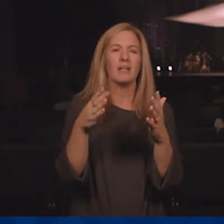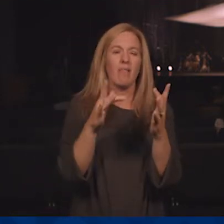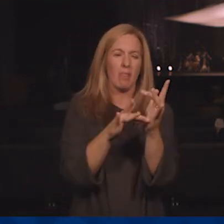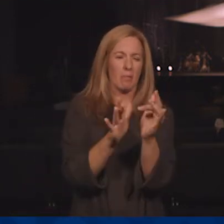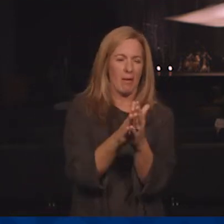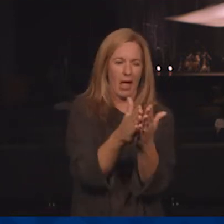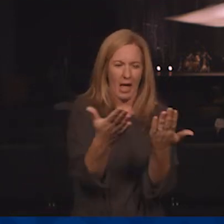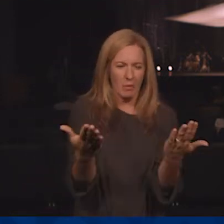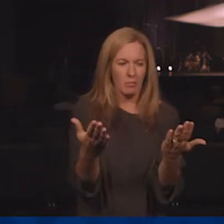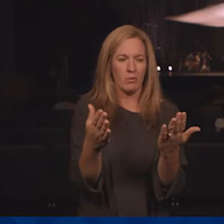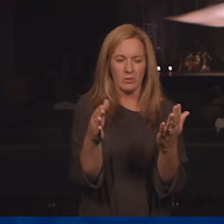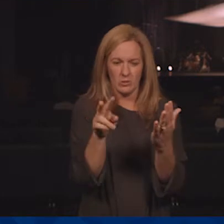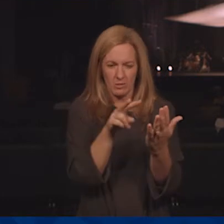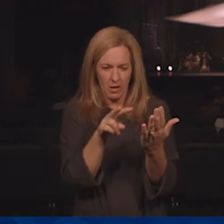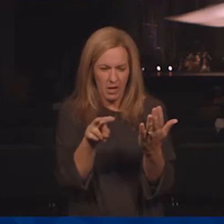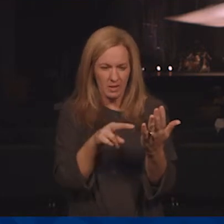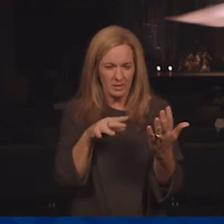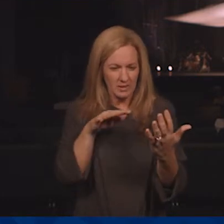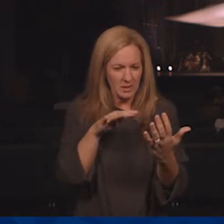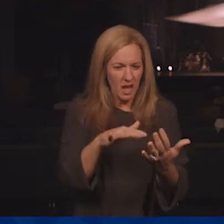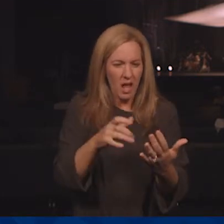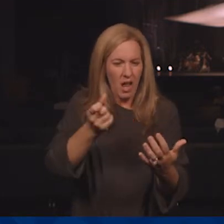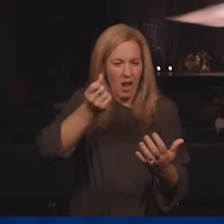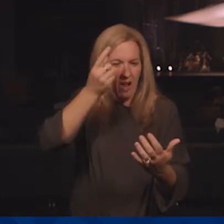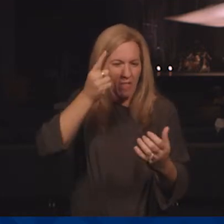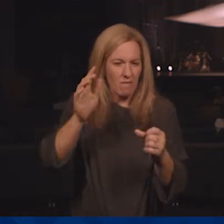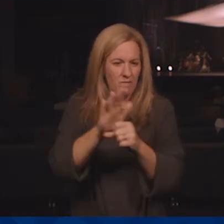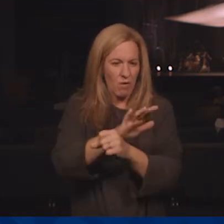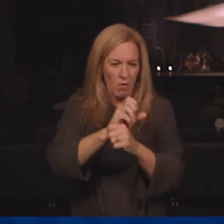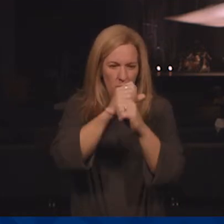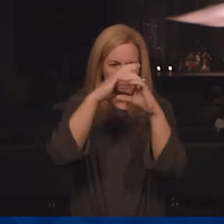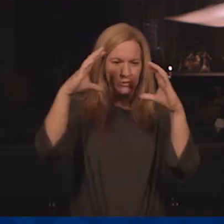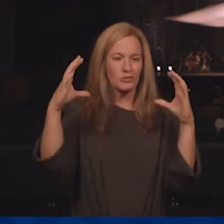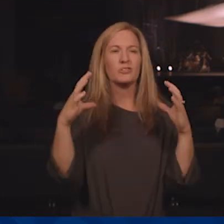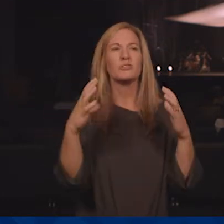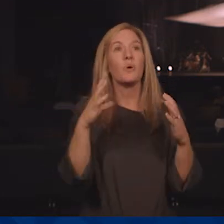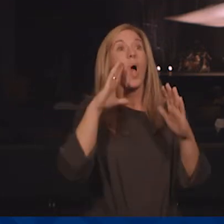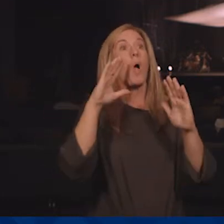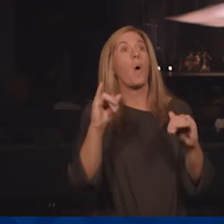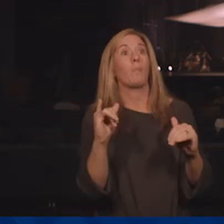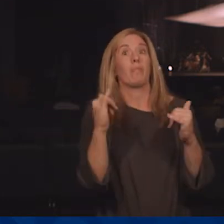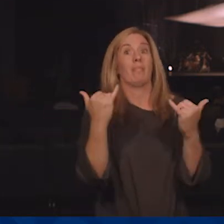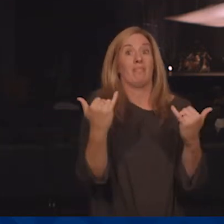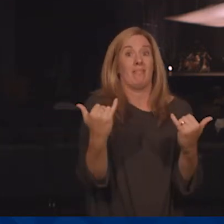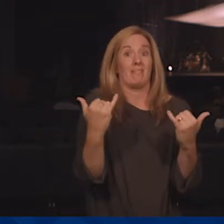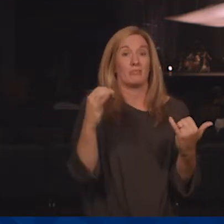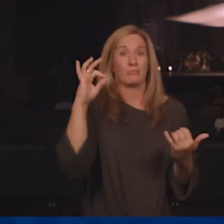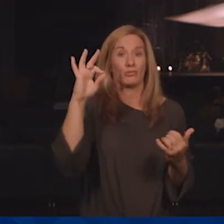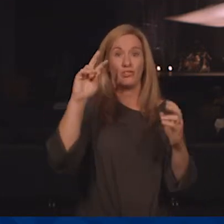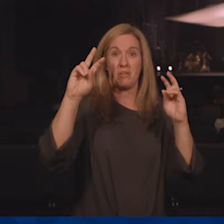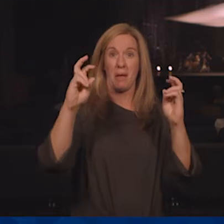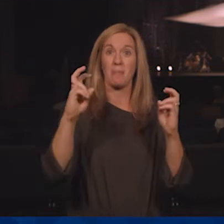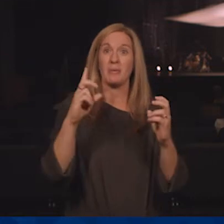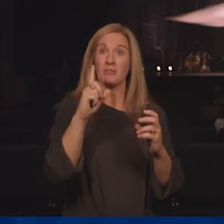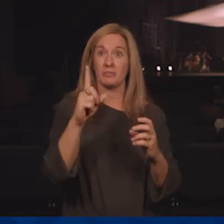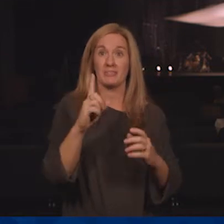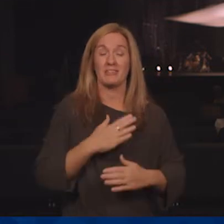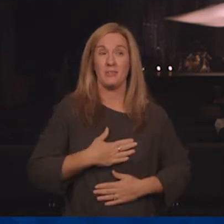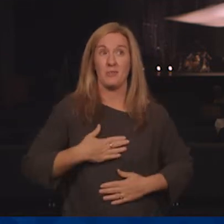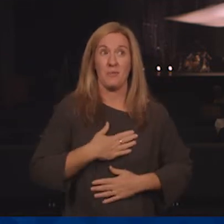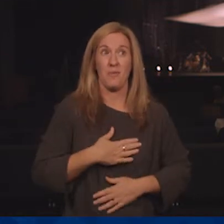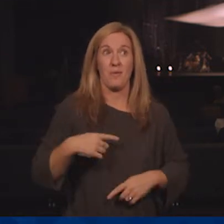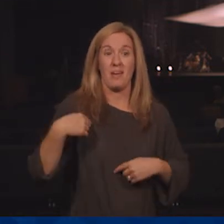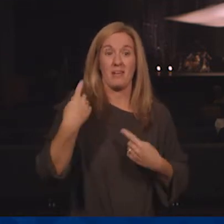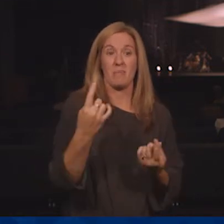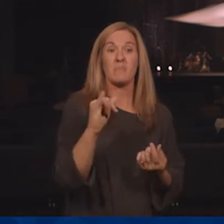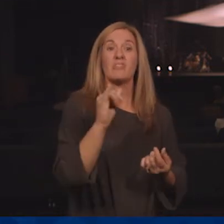whole thing. So I hope that you've enjoyed this series. What we are going to be doing next, after we wrap James up, and actually